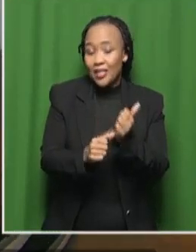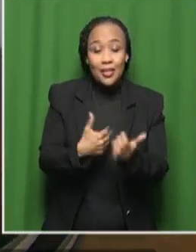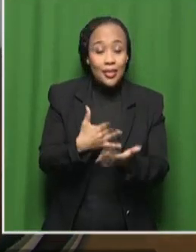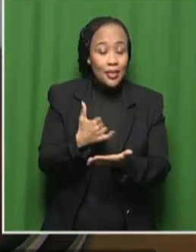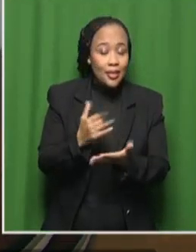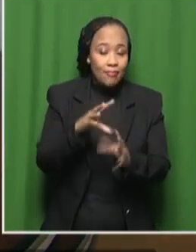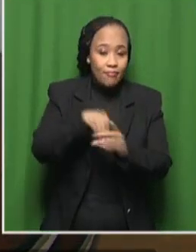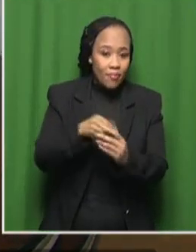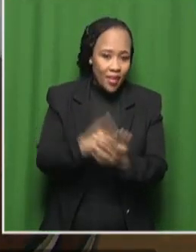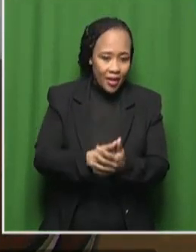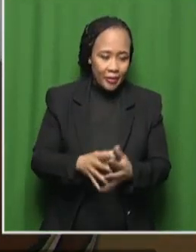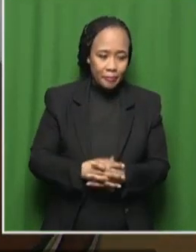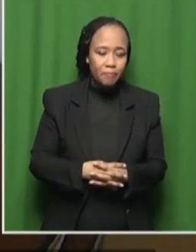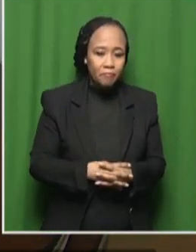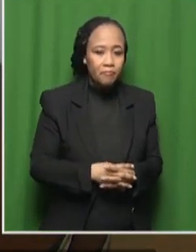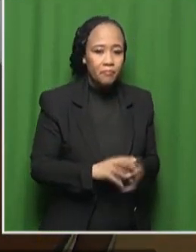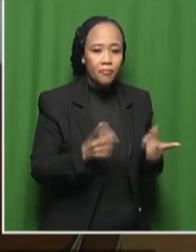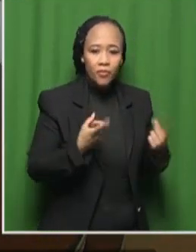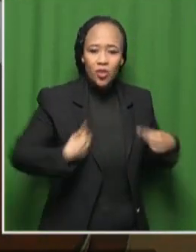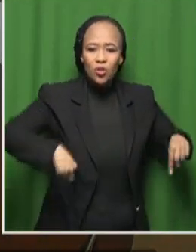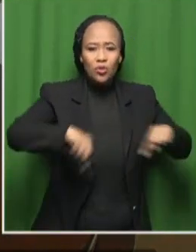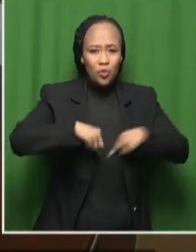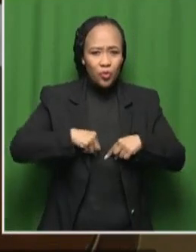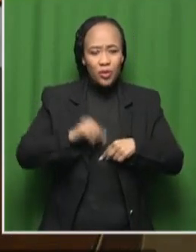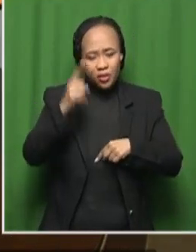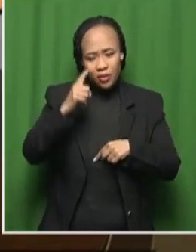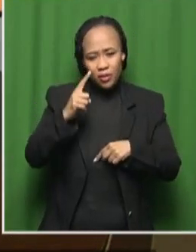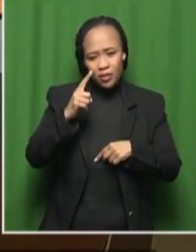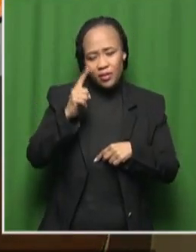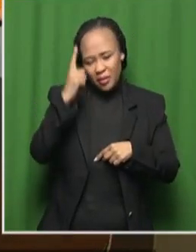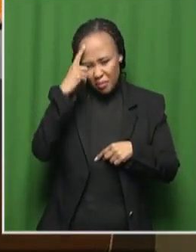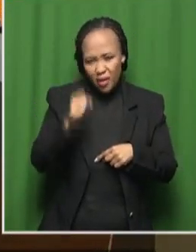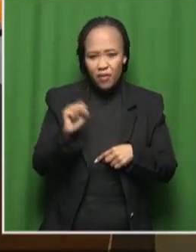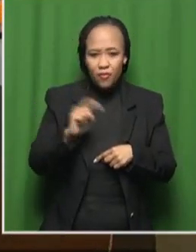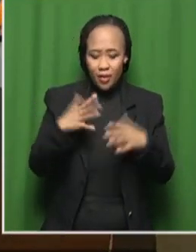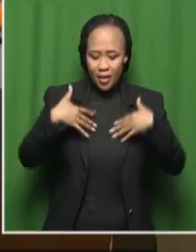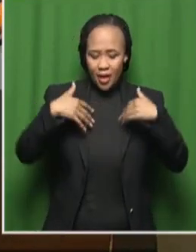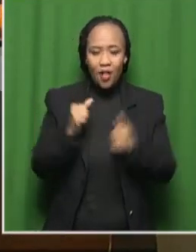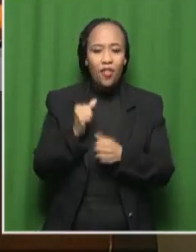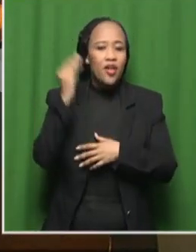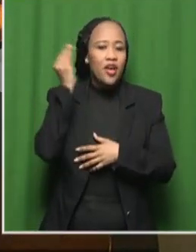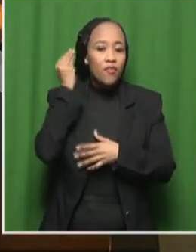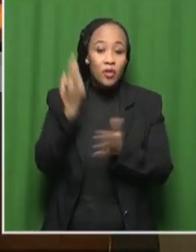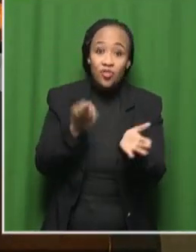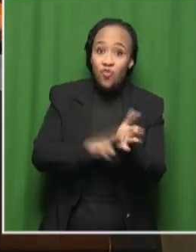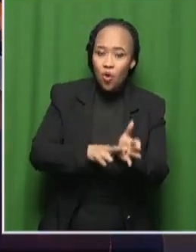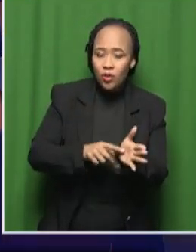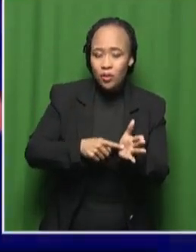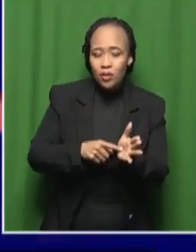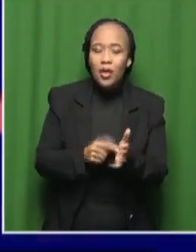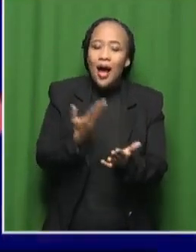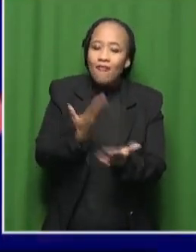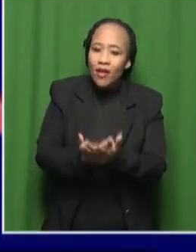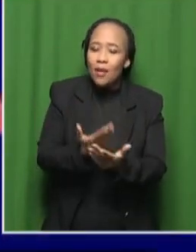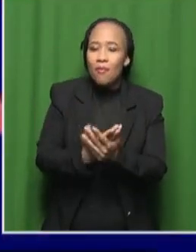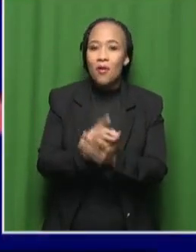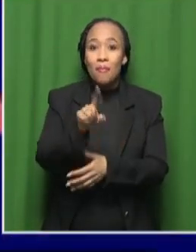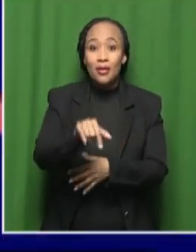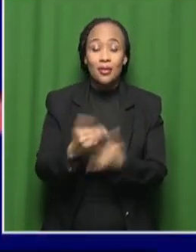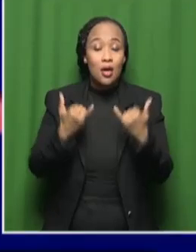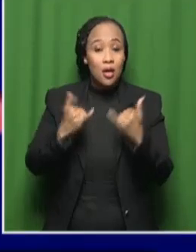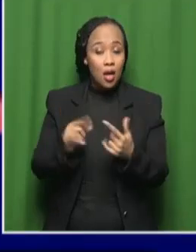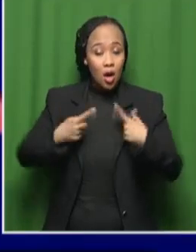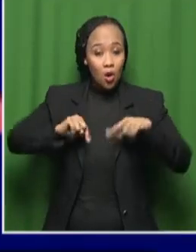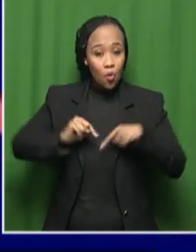is that we fundamentally believe that access to your health records and your health information needs to be free and needs to be available. So what we have built right